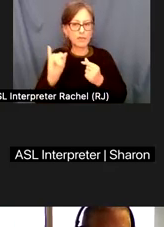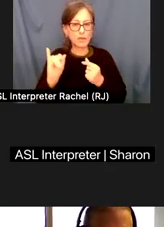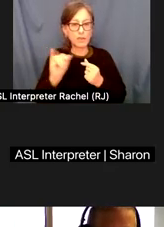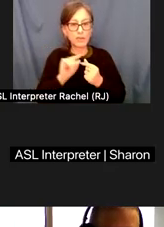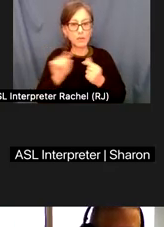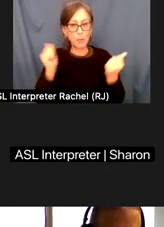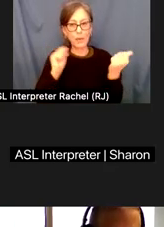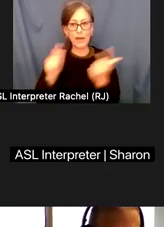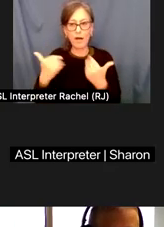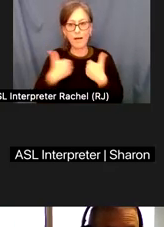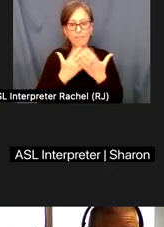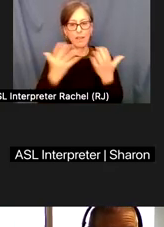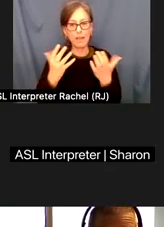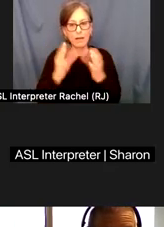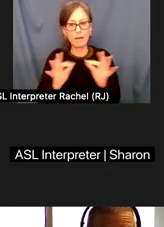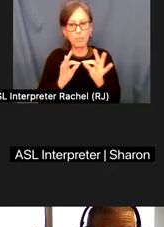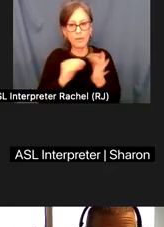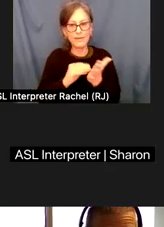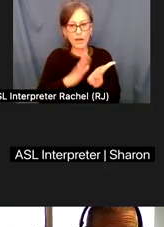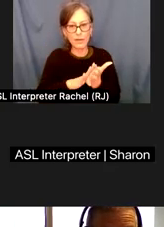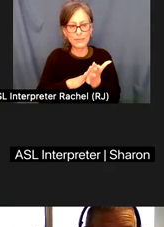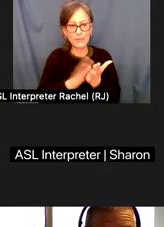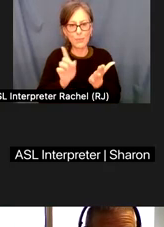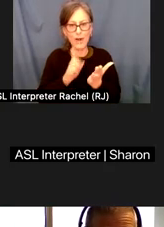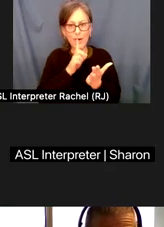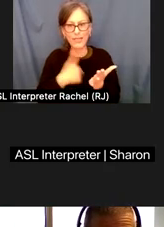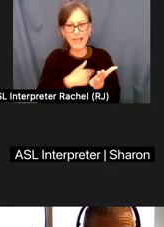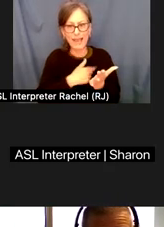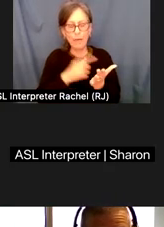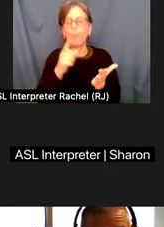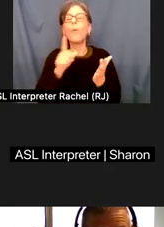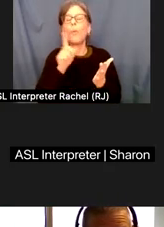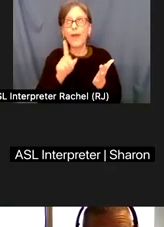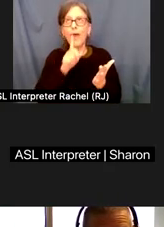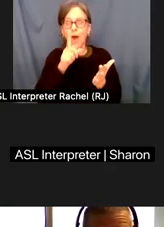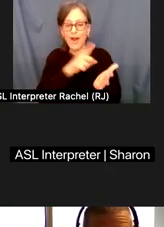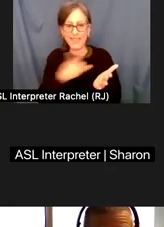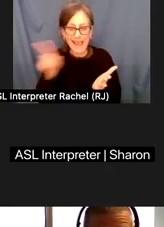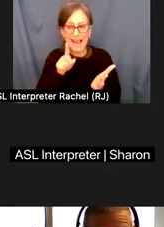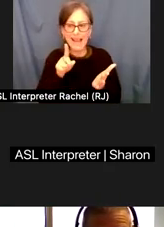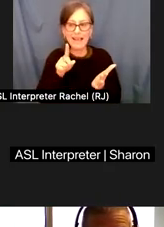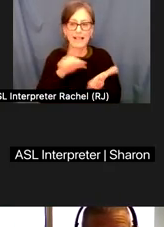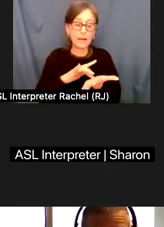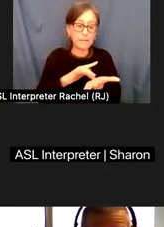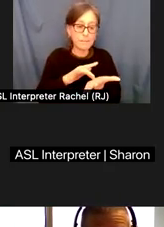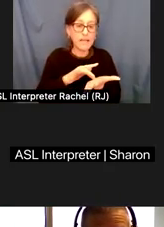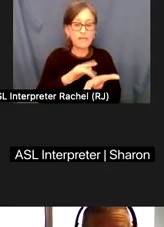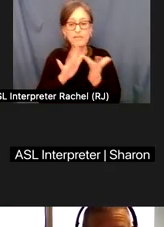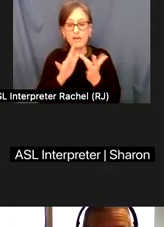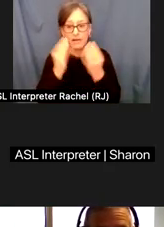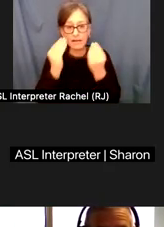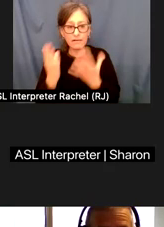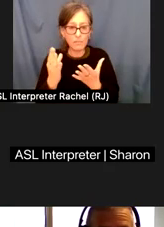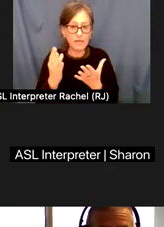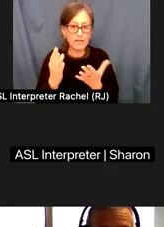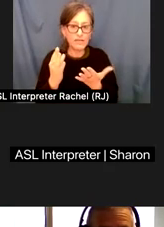We all have a lot of important documents. Do we know where they are? Identification documents, financial, medical, contact information.